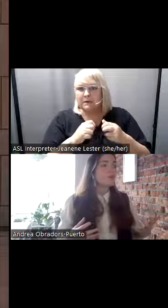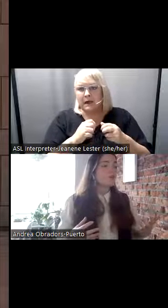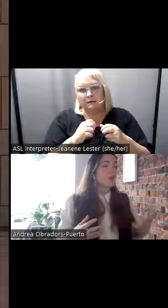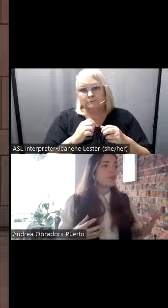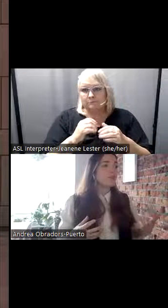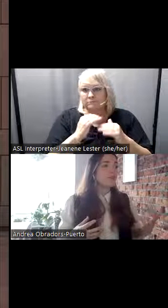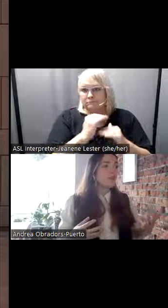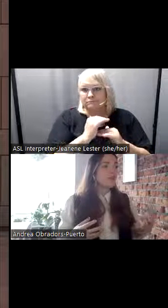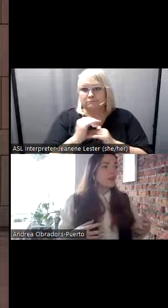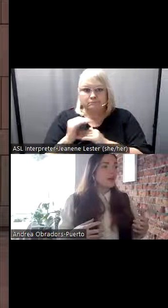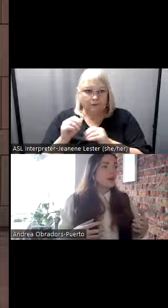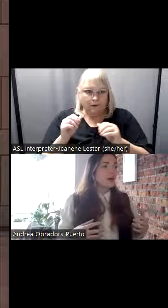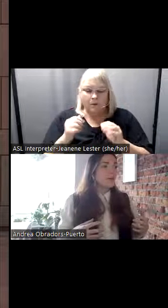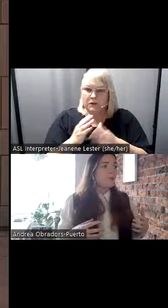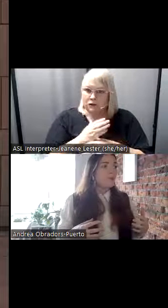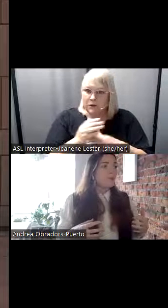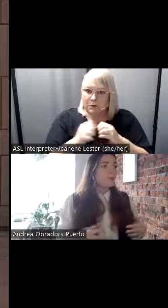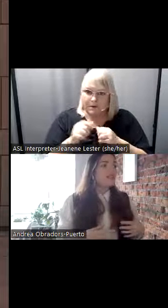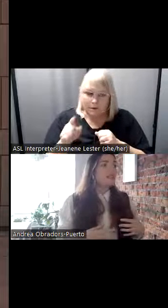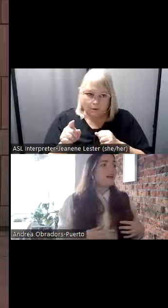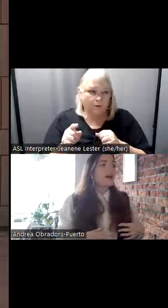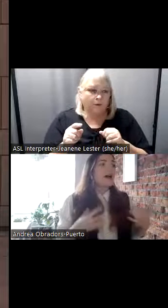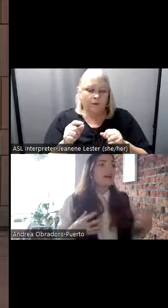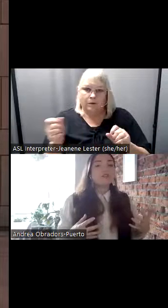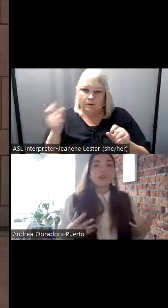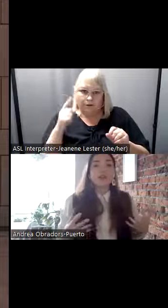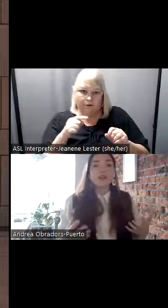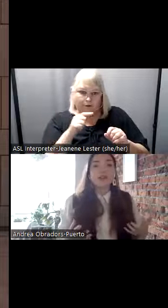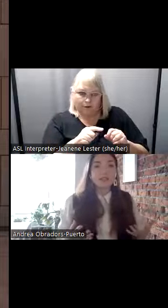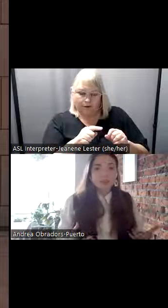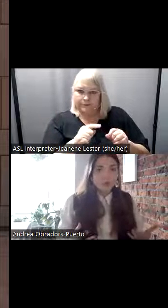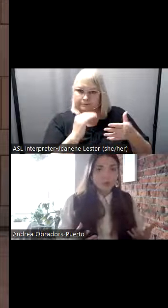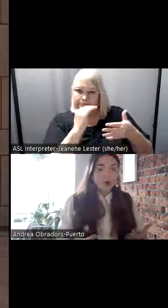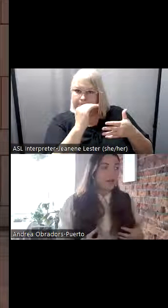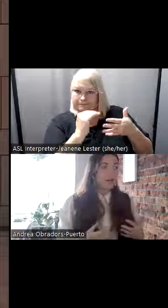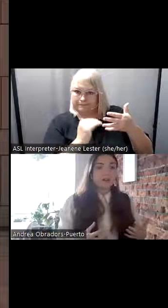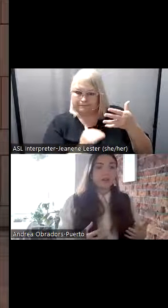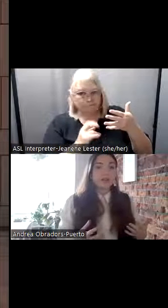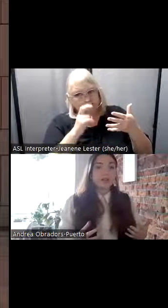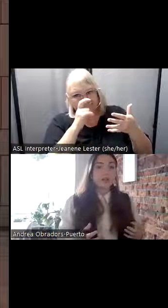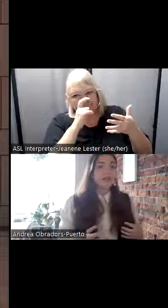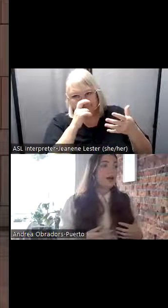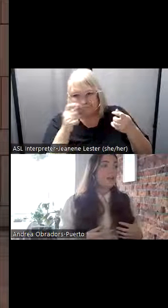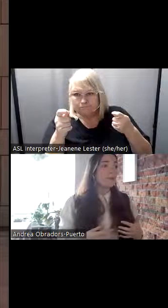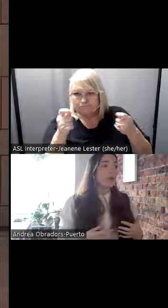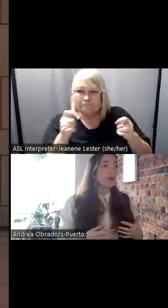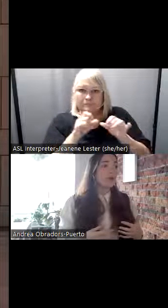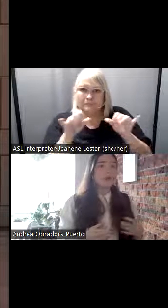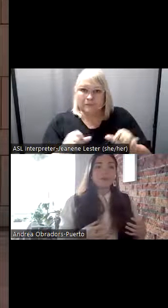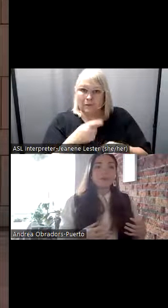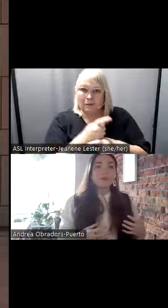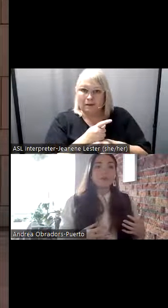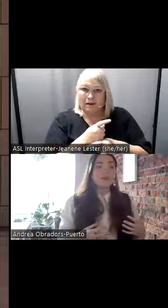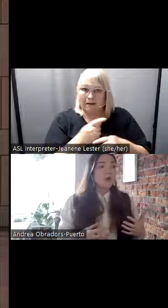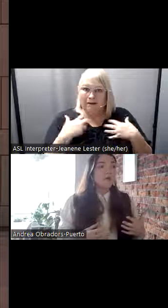you may understand, this is a highly regulated system, right? Healthcare it is. And